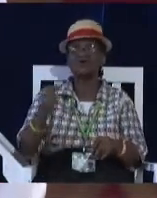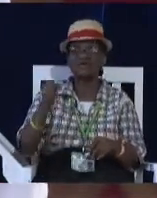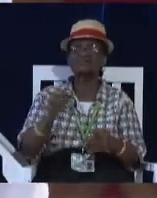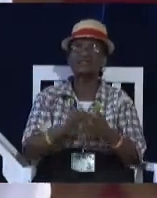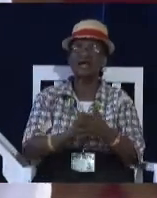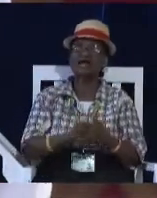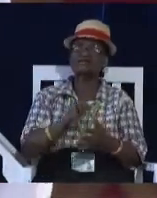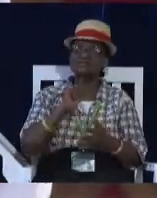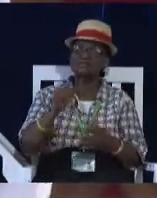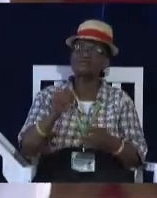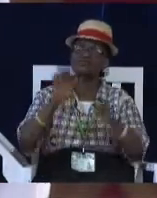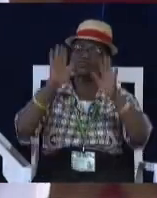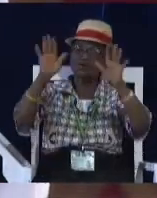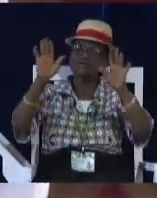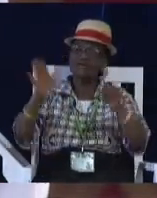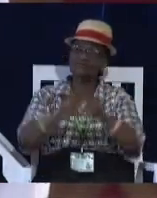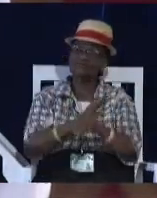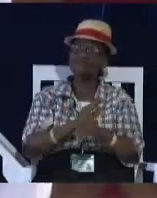But then sin came.